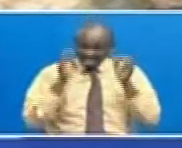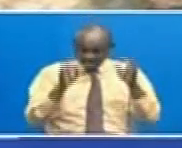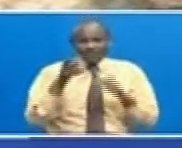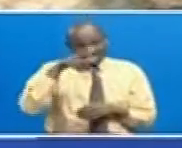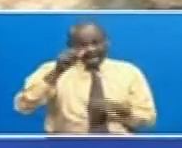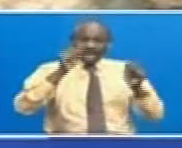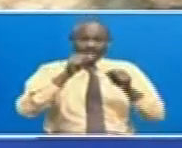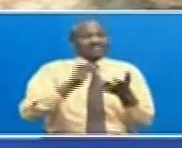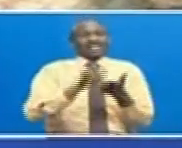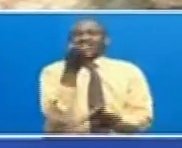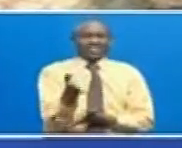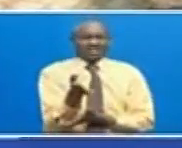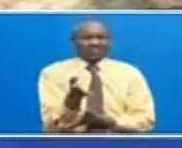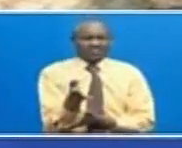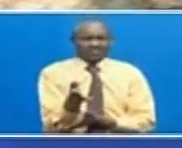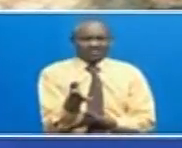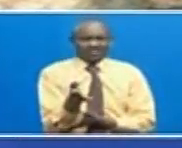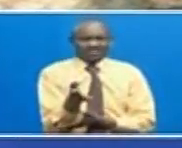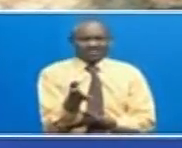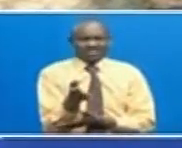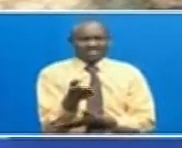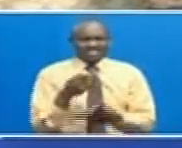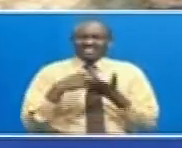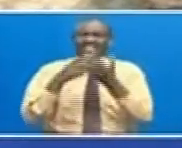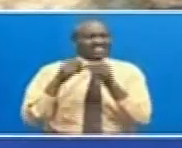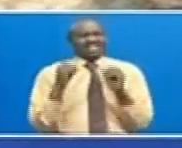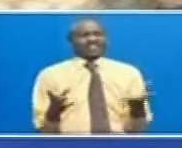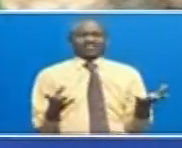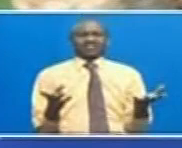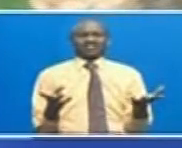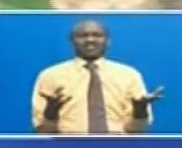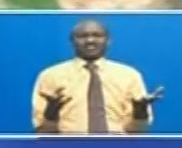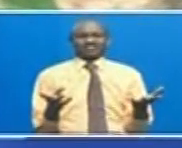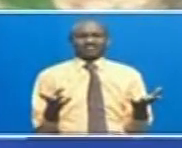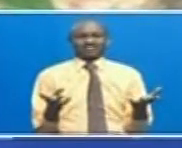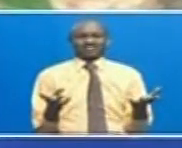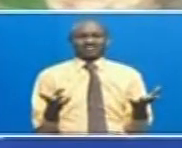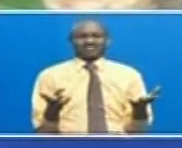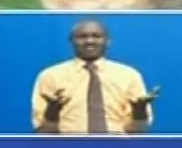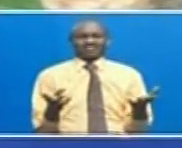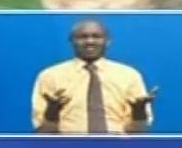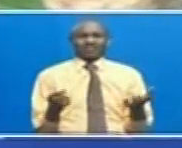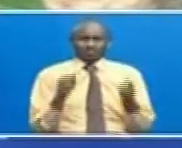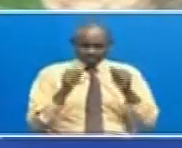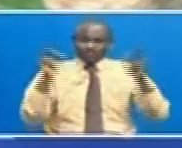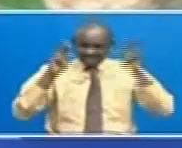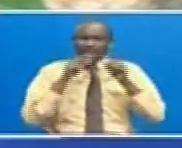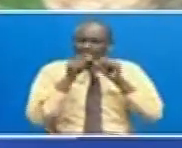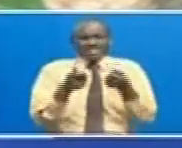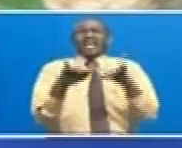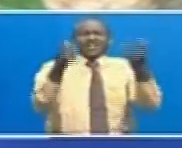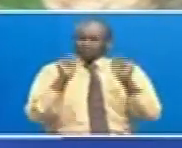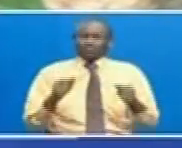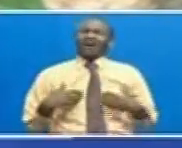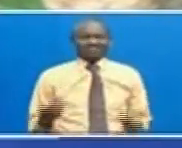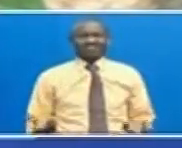was an instrument that was signed, then we would not be discussing this. The instrument would be out already. Right? It would already be in the media.